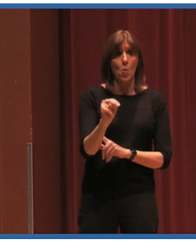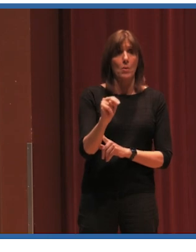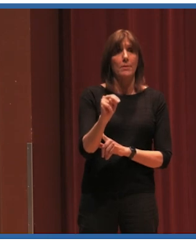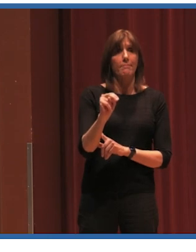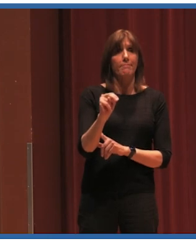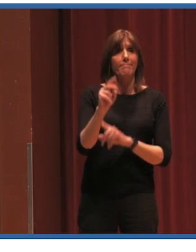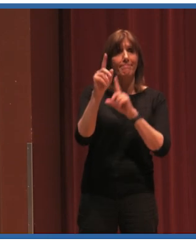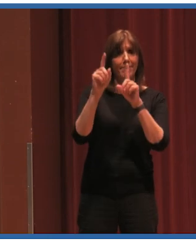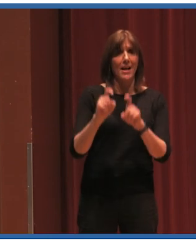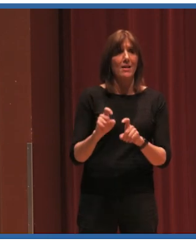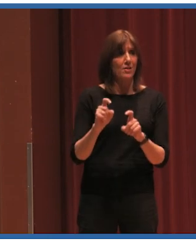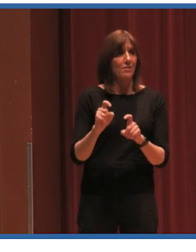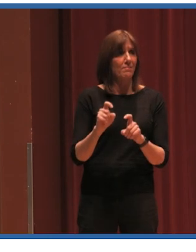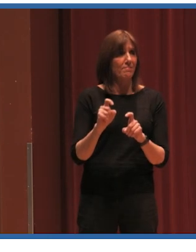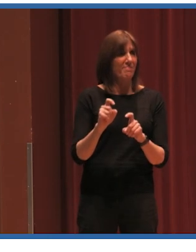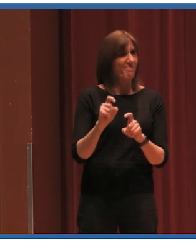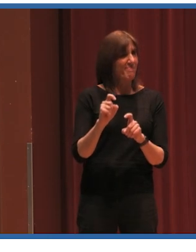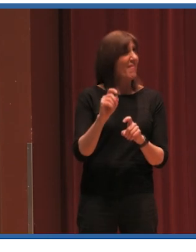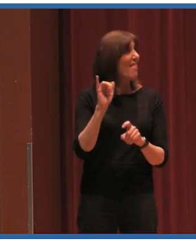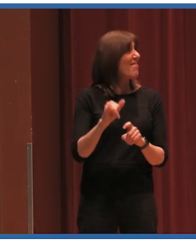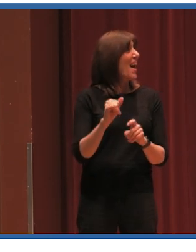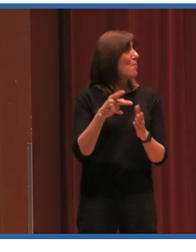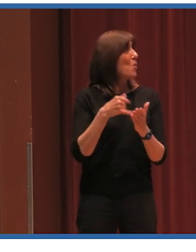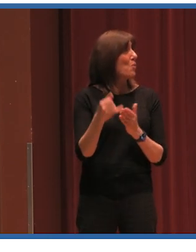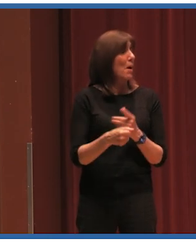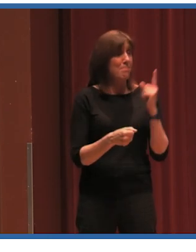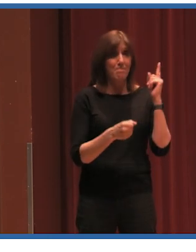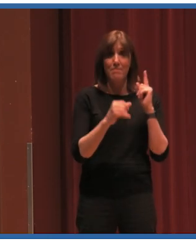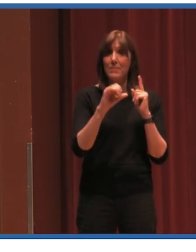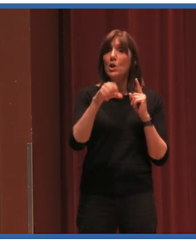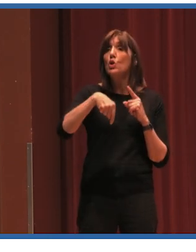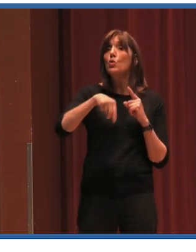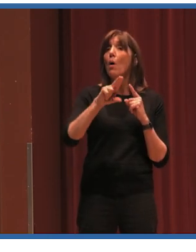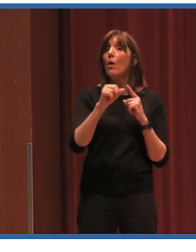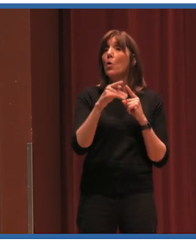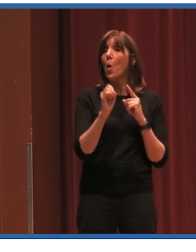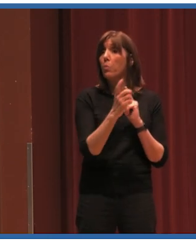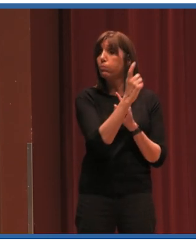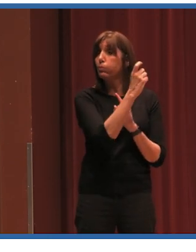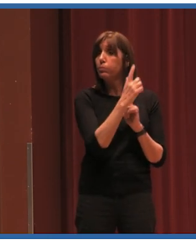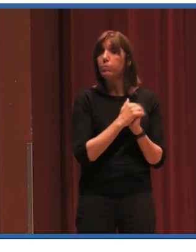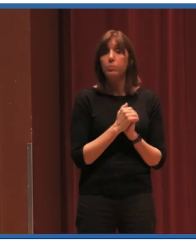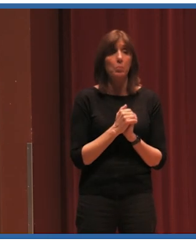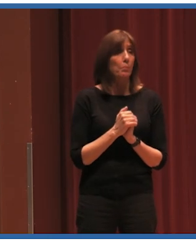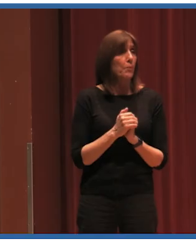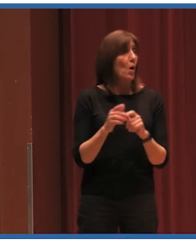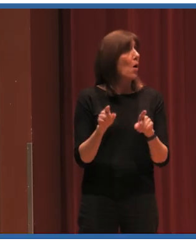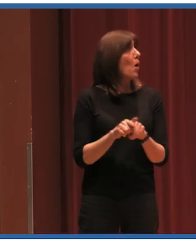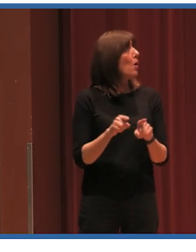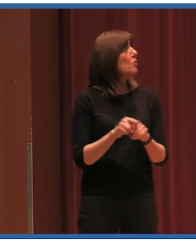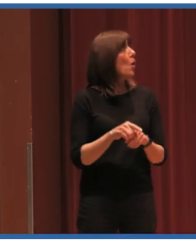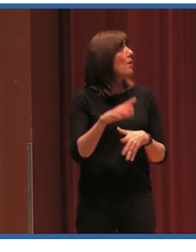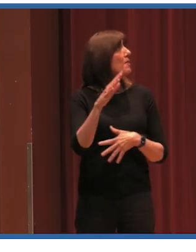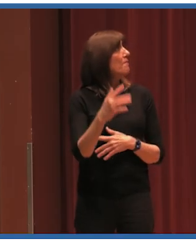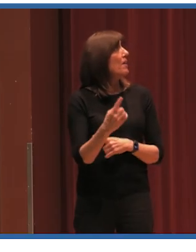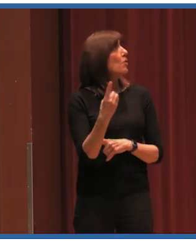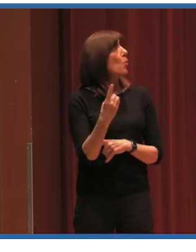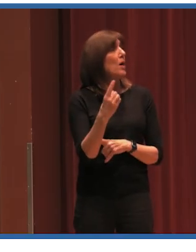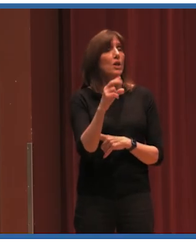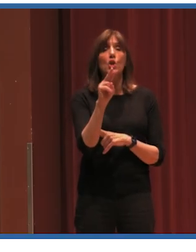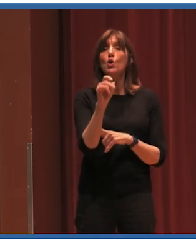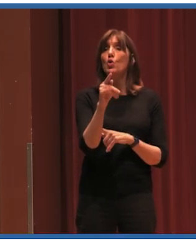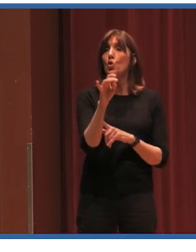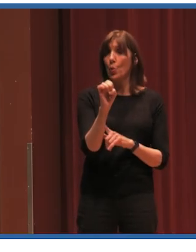So I want to share that program as well. The fifth most incident cancer is endometrial uterine